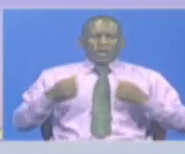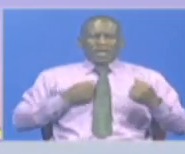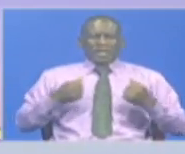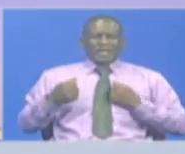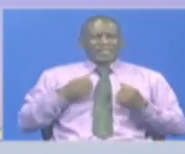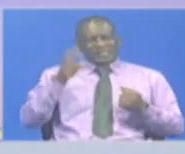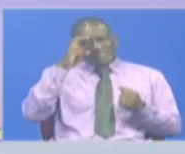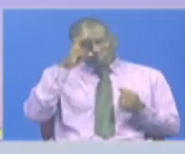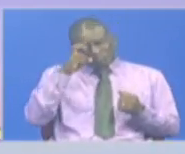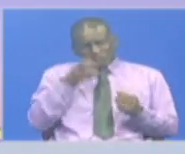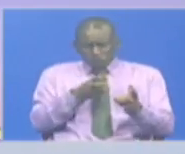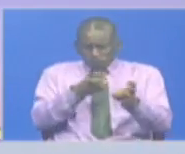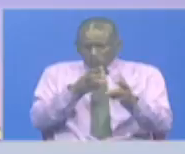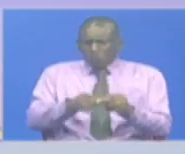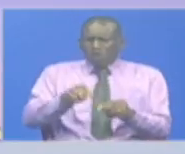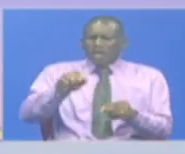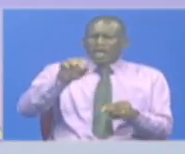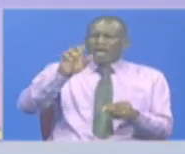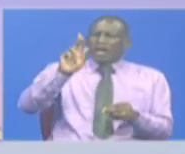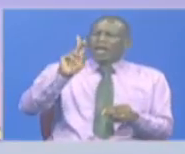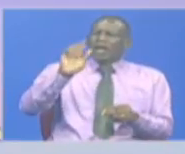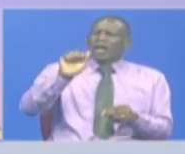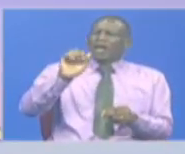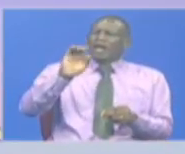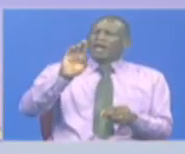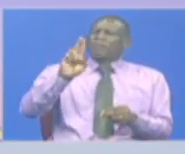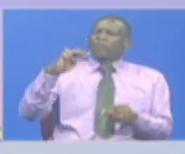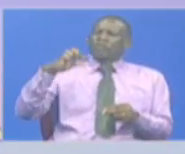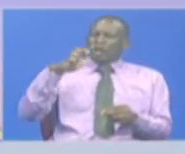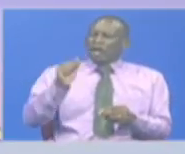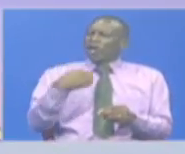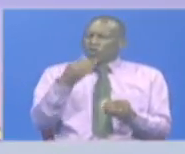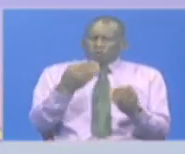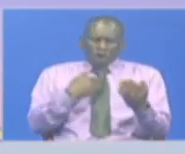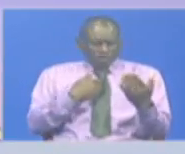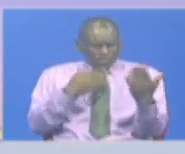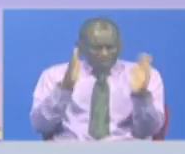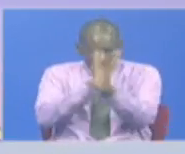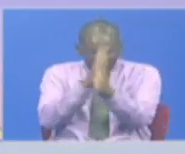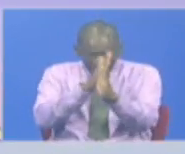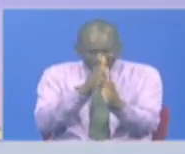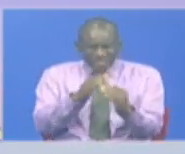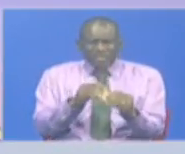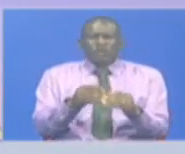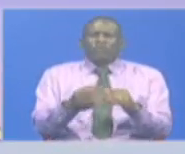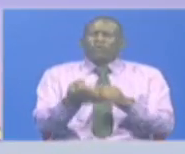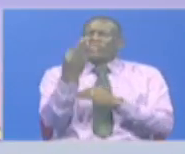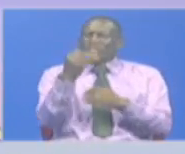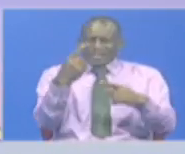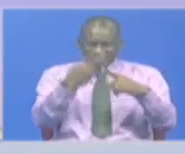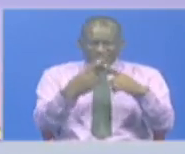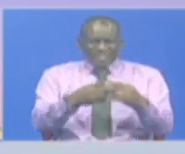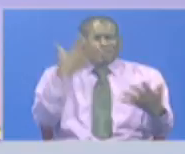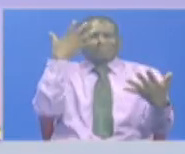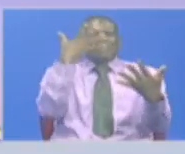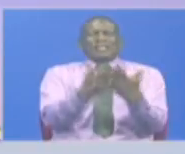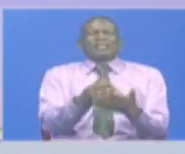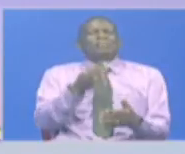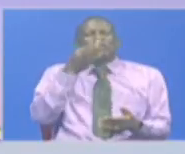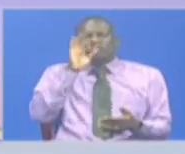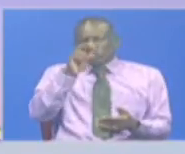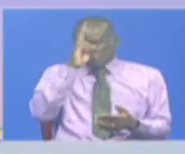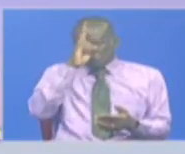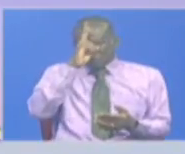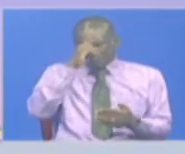suspect Felicien Kabuga, who has been on the run for nearly three decades, has finally been arrested by French police